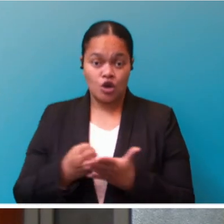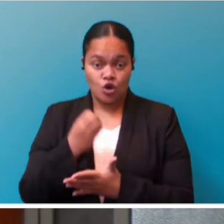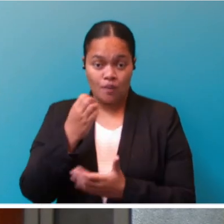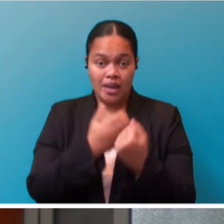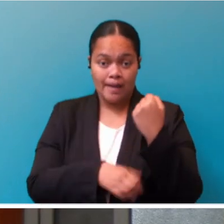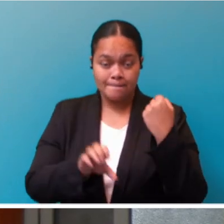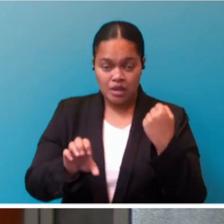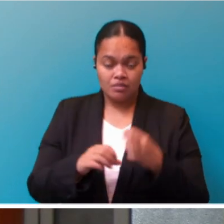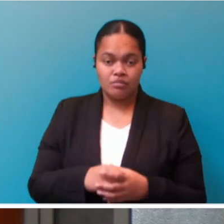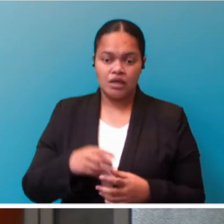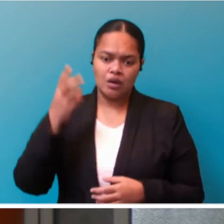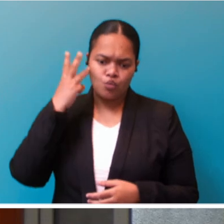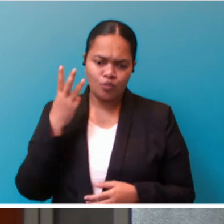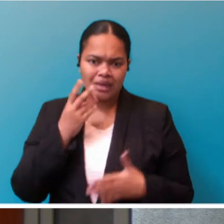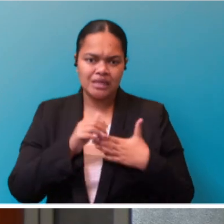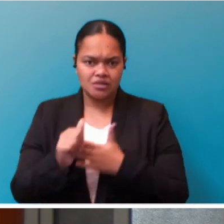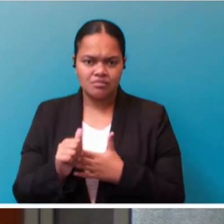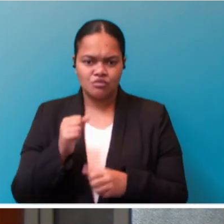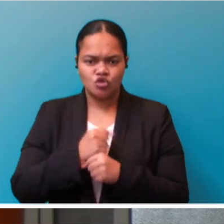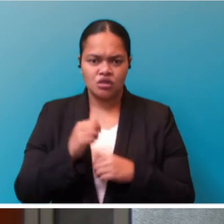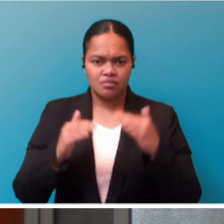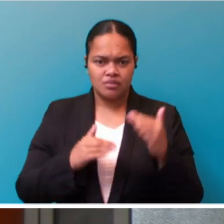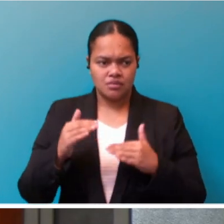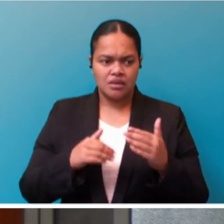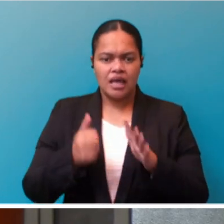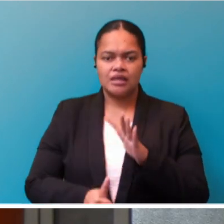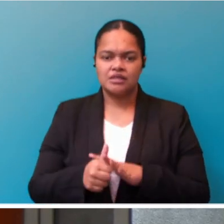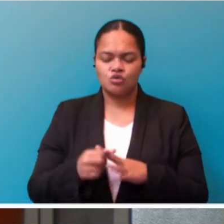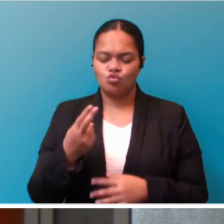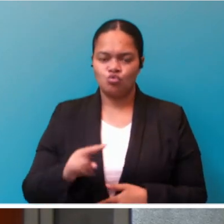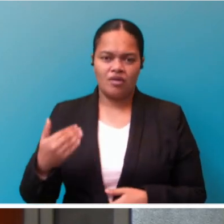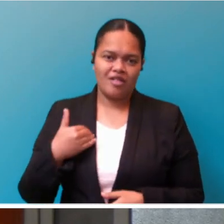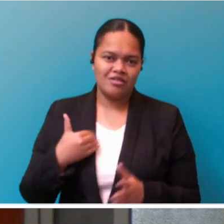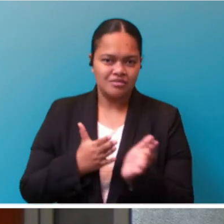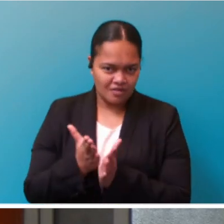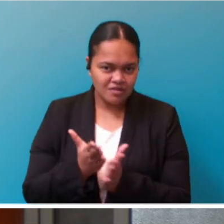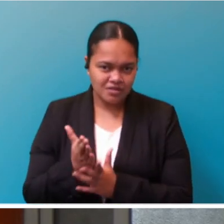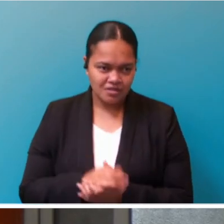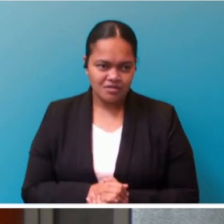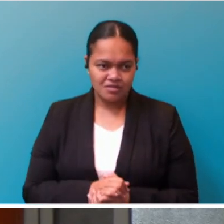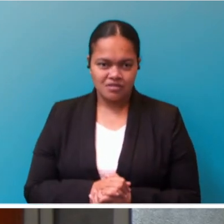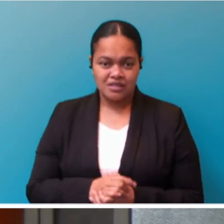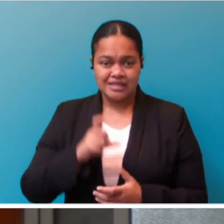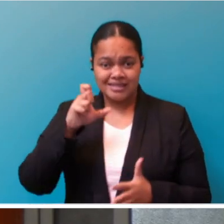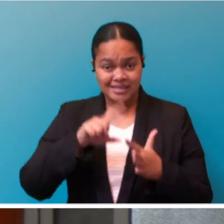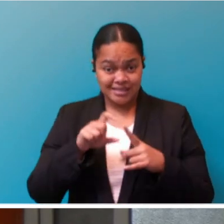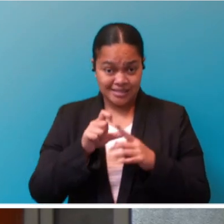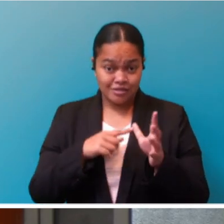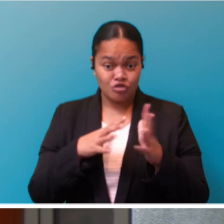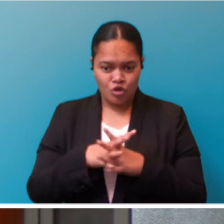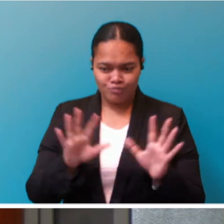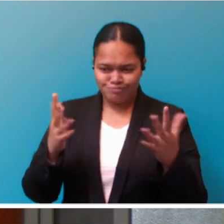empowerment, women in leadership, gender-based violence, and access to health services. The CEDAW Committee commended